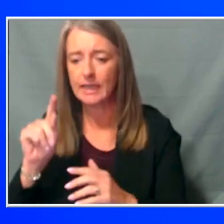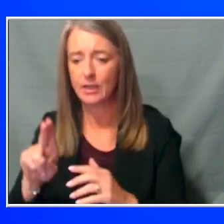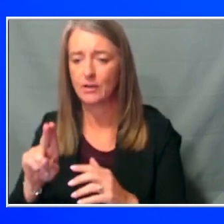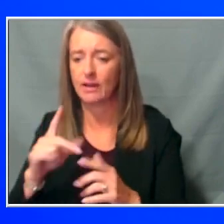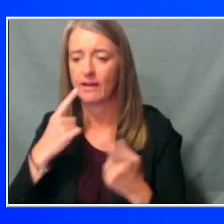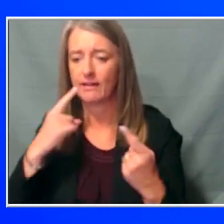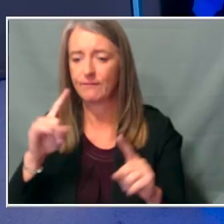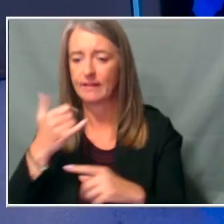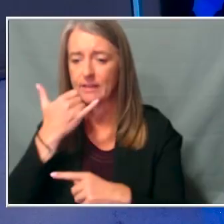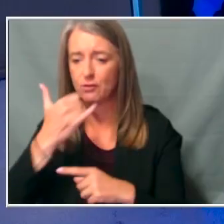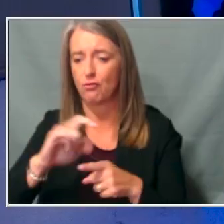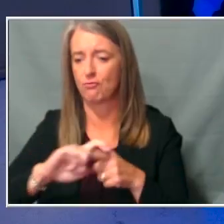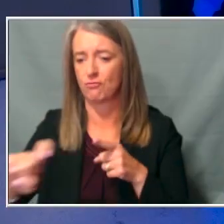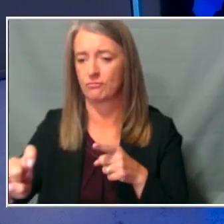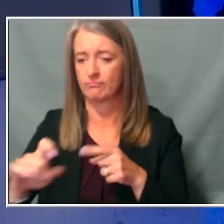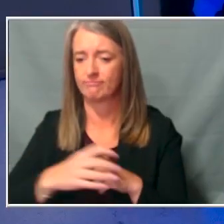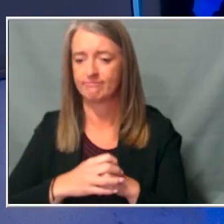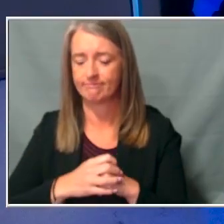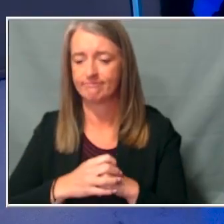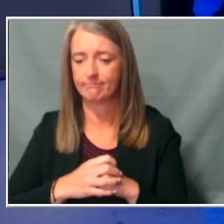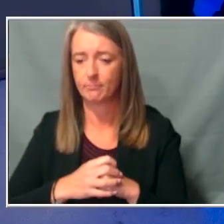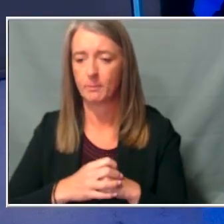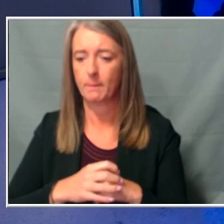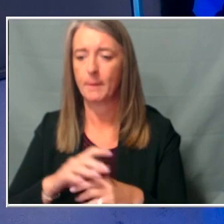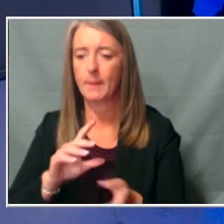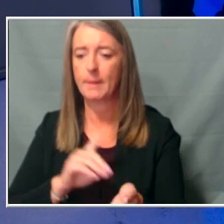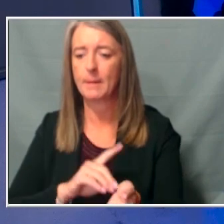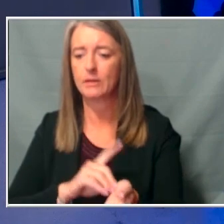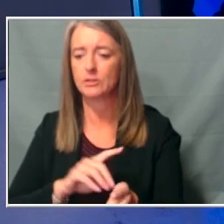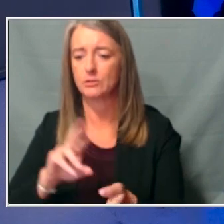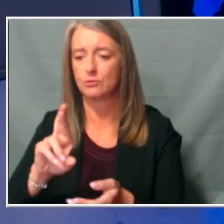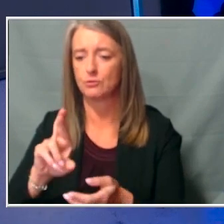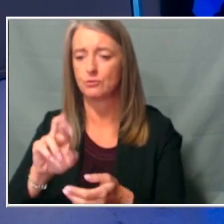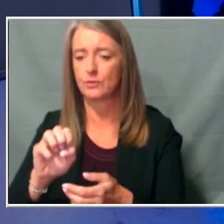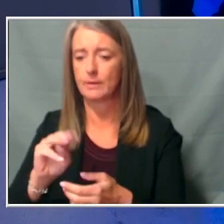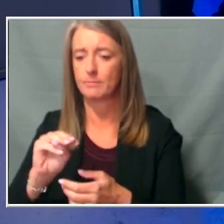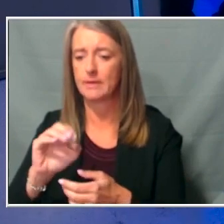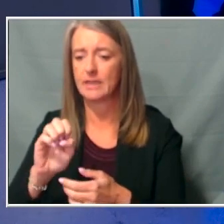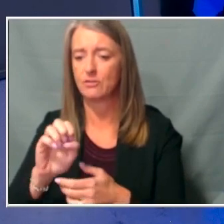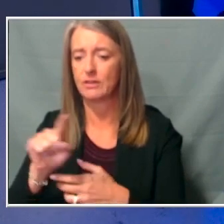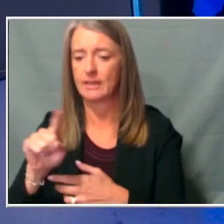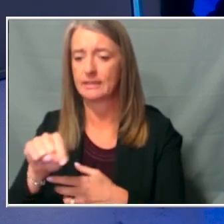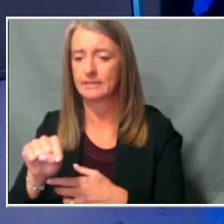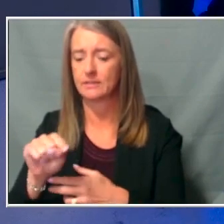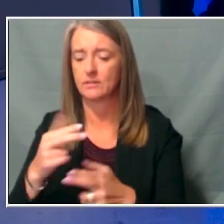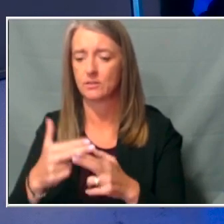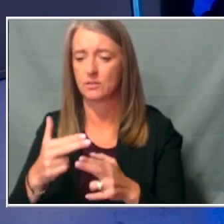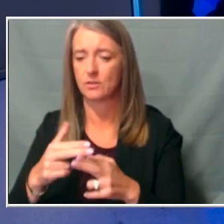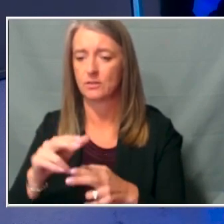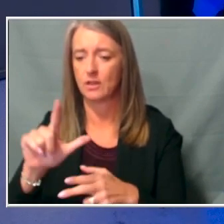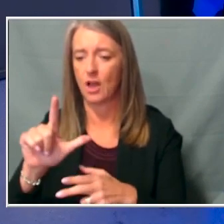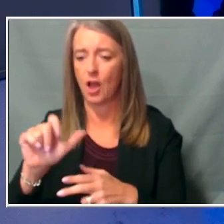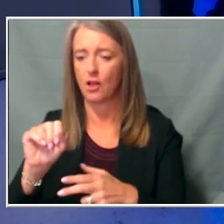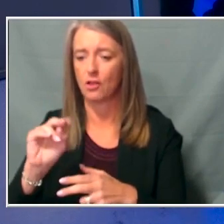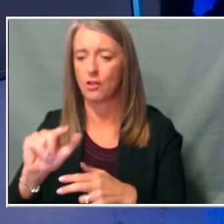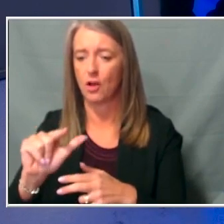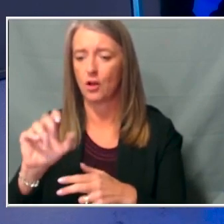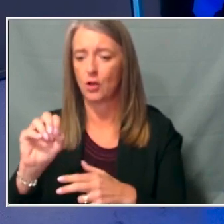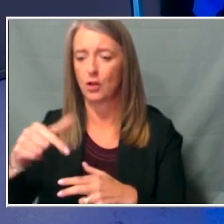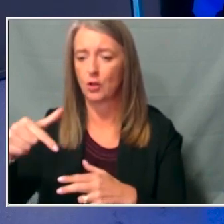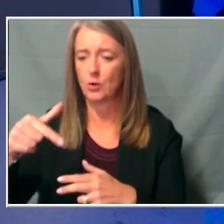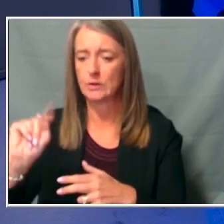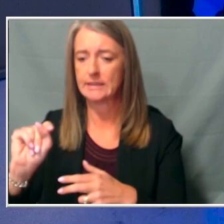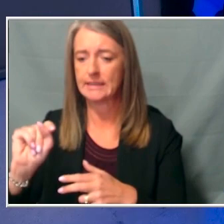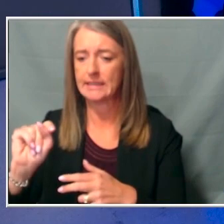the call. Good call. Dr. Ramirez, so she was ultimately diagnosed with what's called long QT syndrome. What